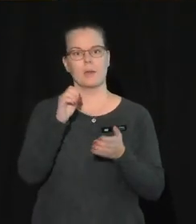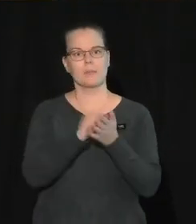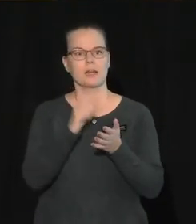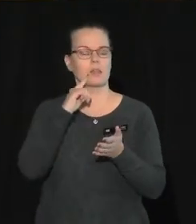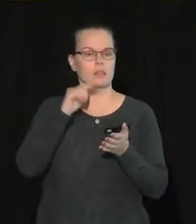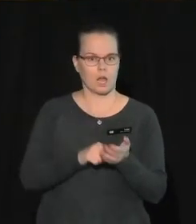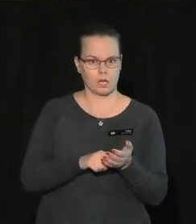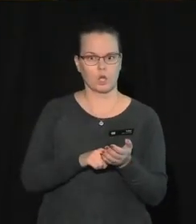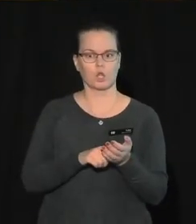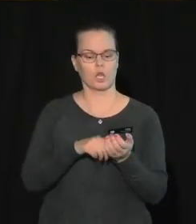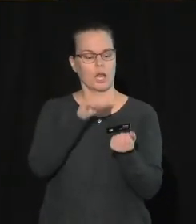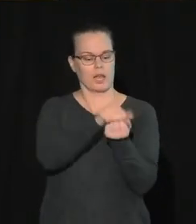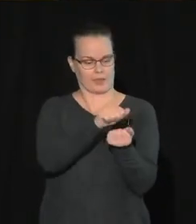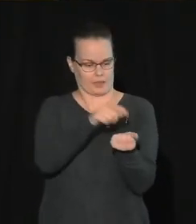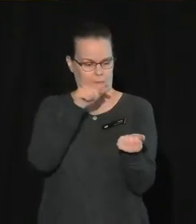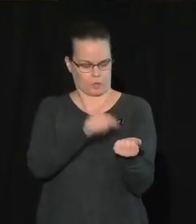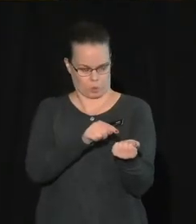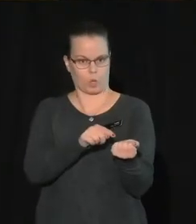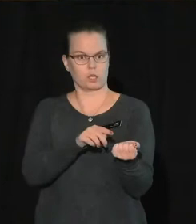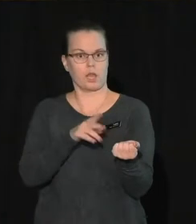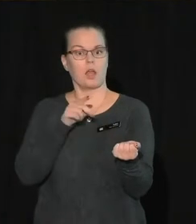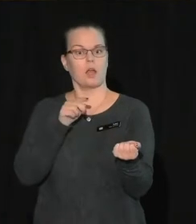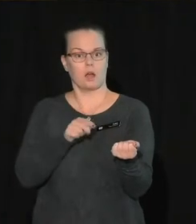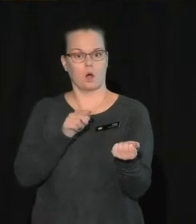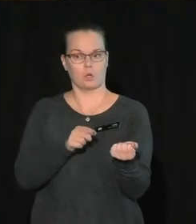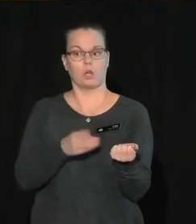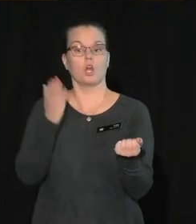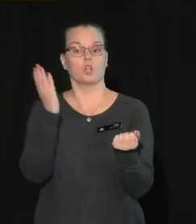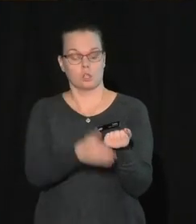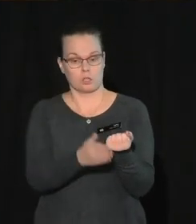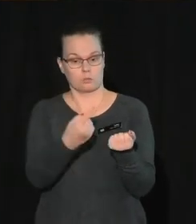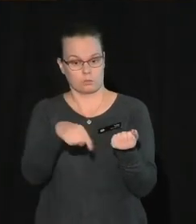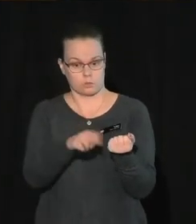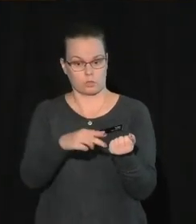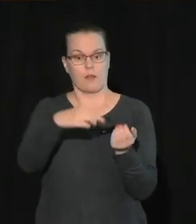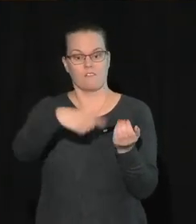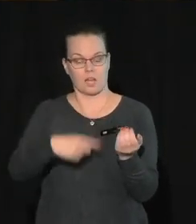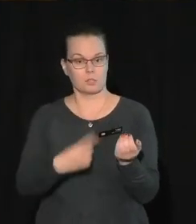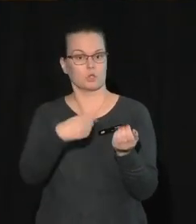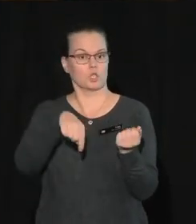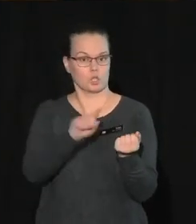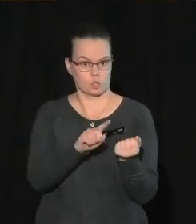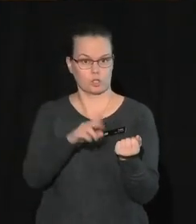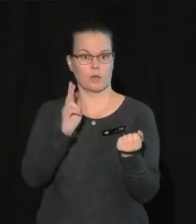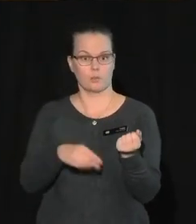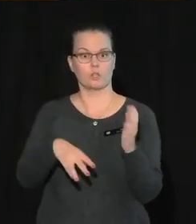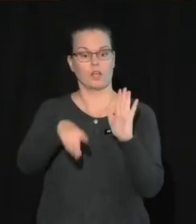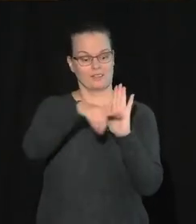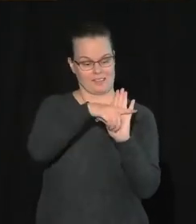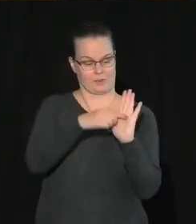indicating that the product will complies with the accessibility requirements and complies with the